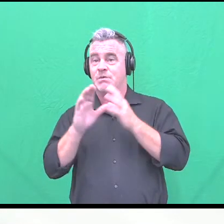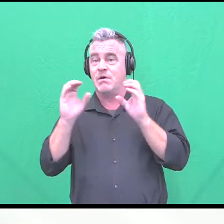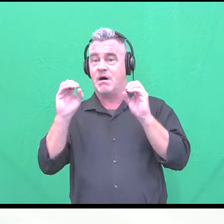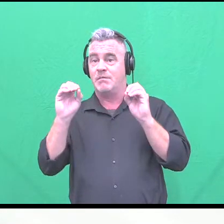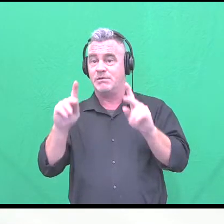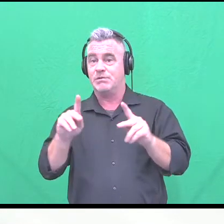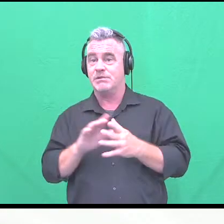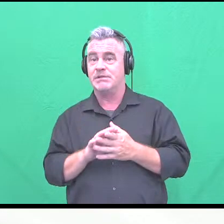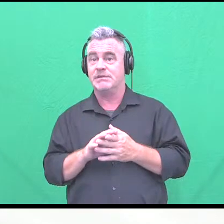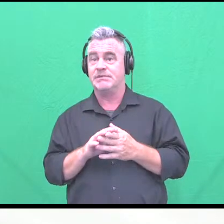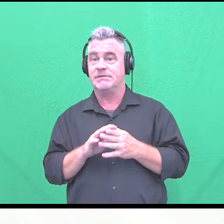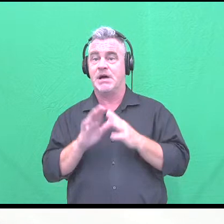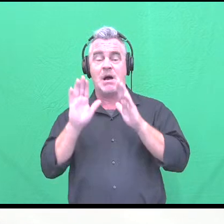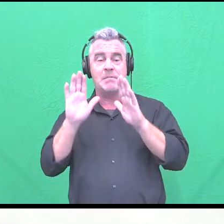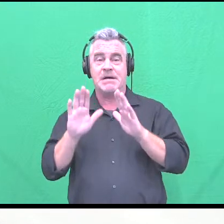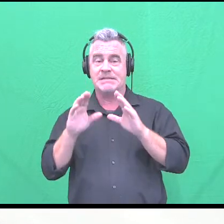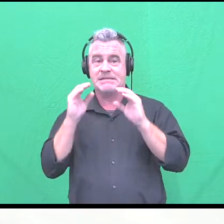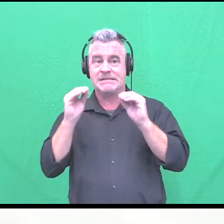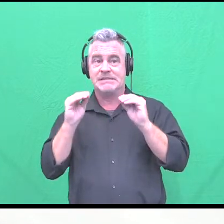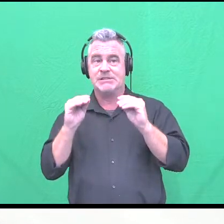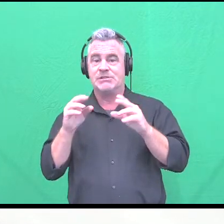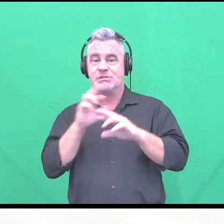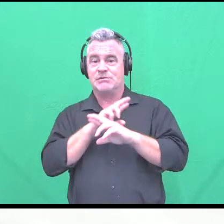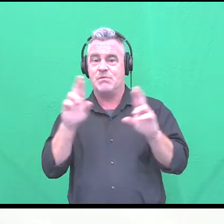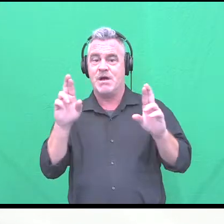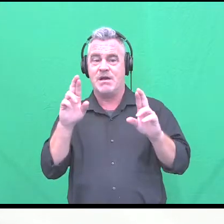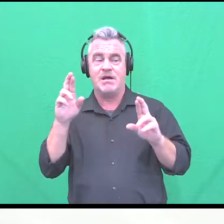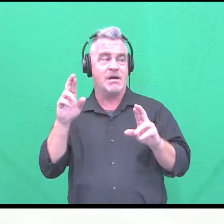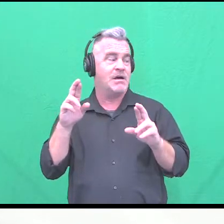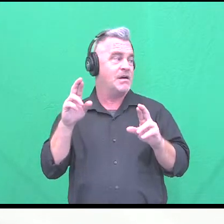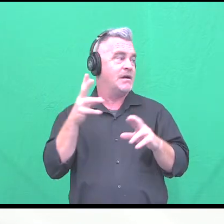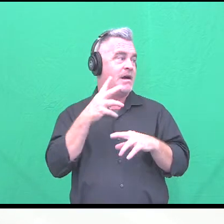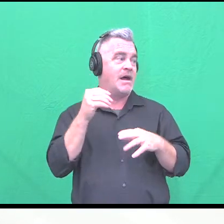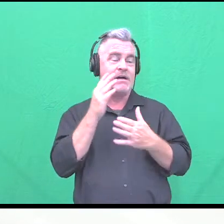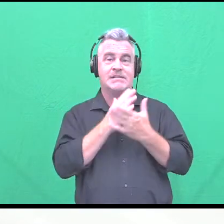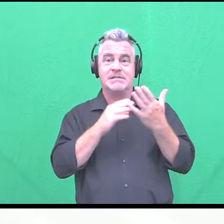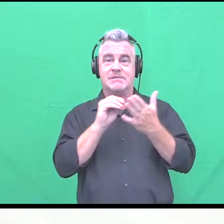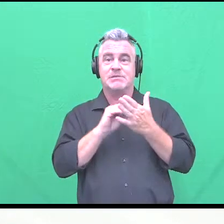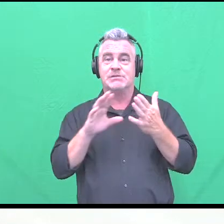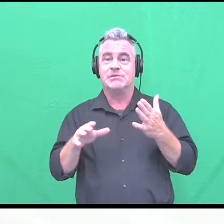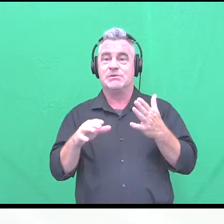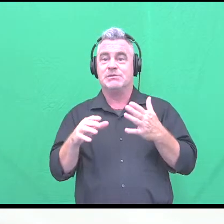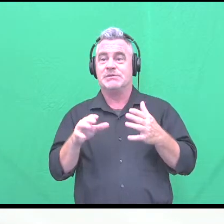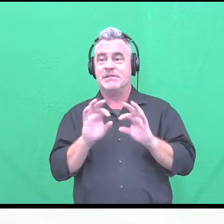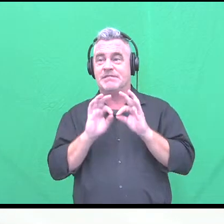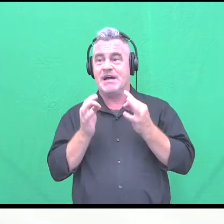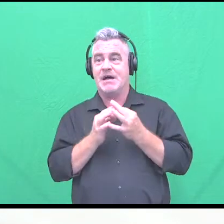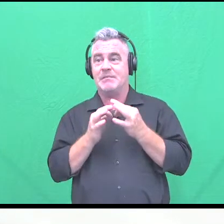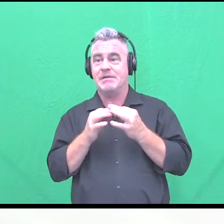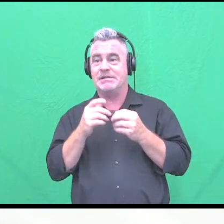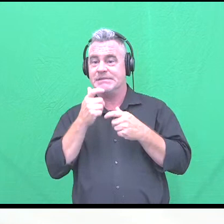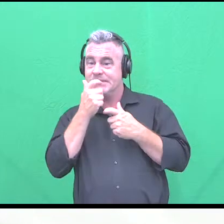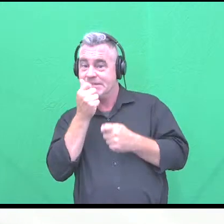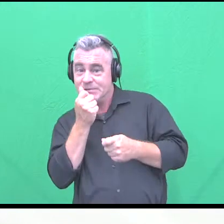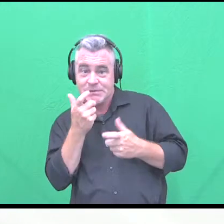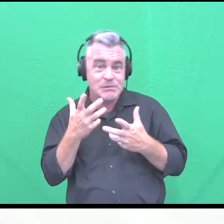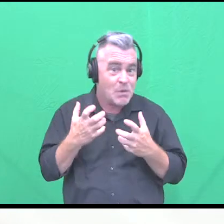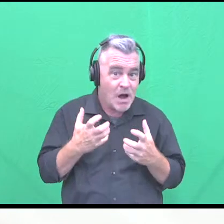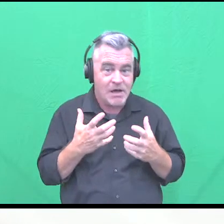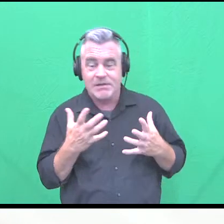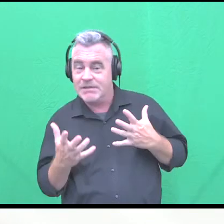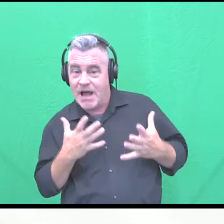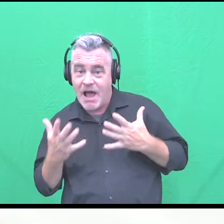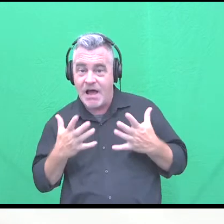some amazing teachers lined up and some students and families that expressed interest last spring. And so they will